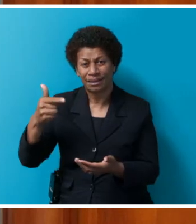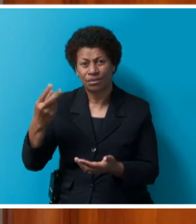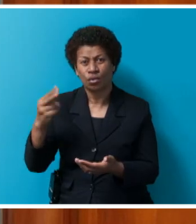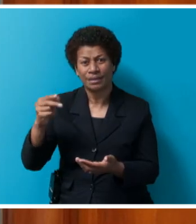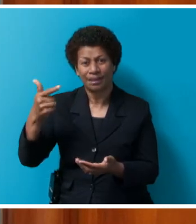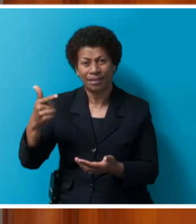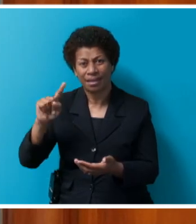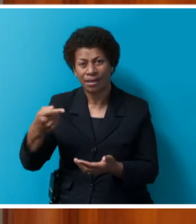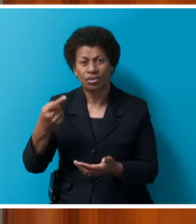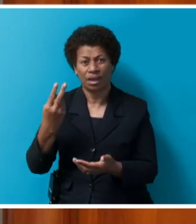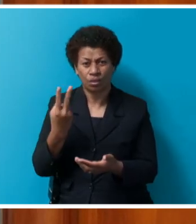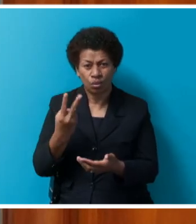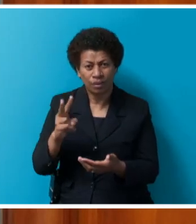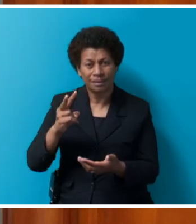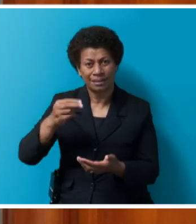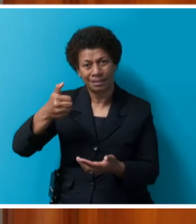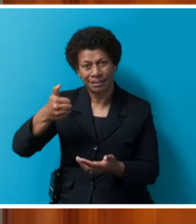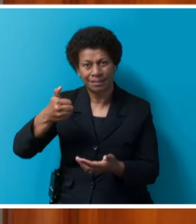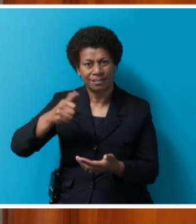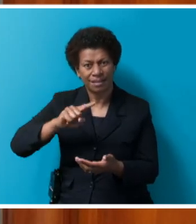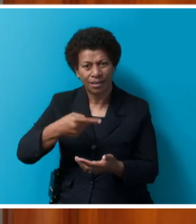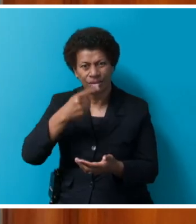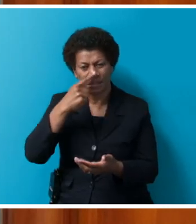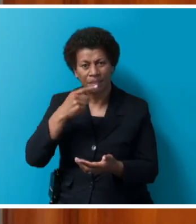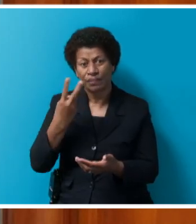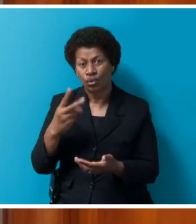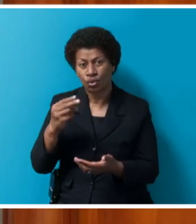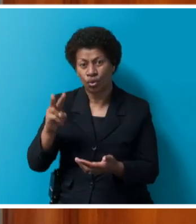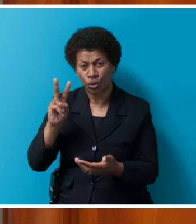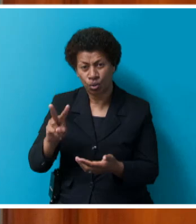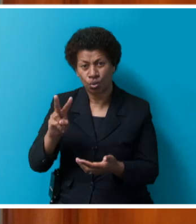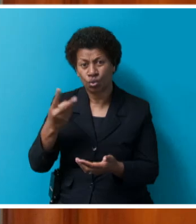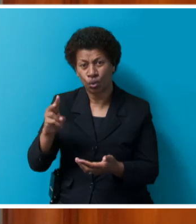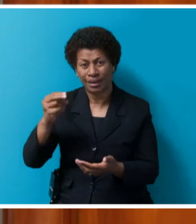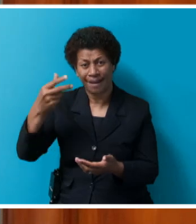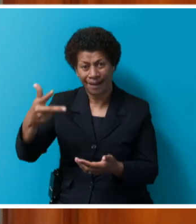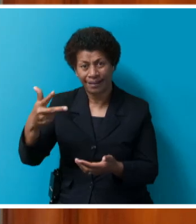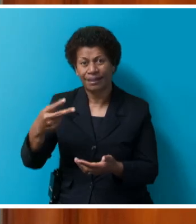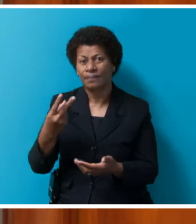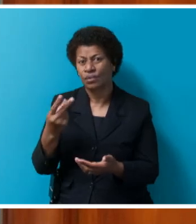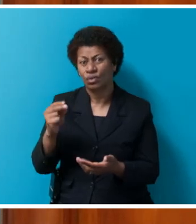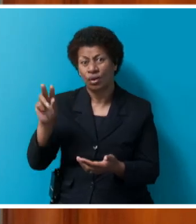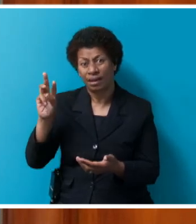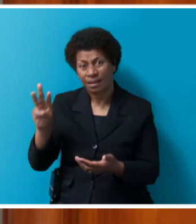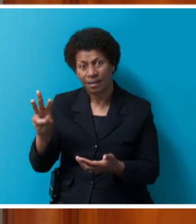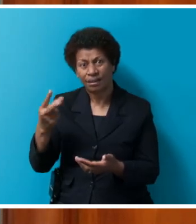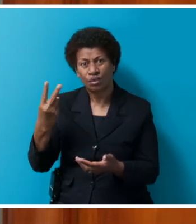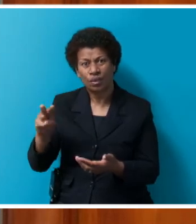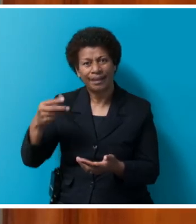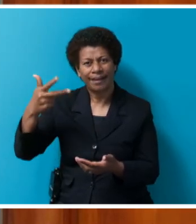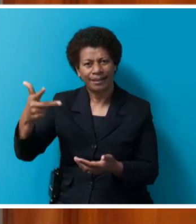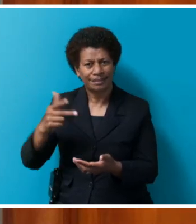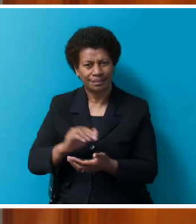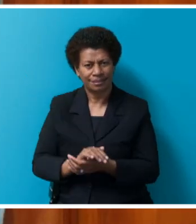2018, 26,000 people, and so on. And then 2022, 28,000, 2023, 29,000. So the numbers are on